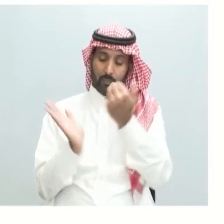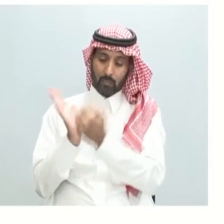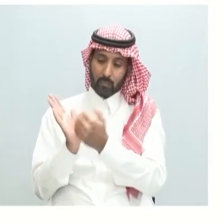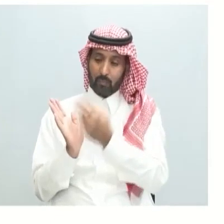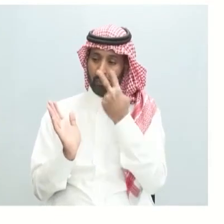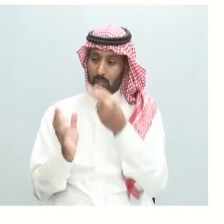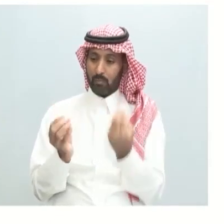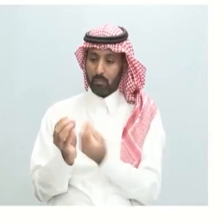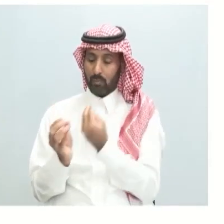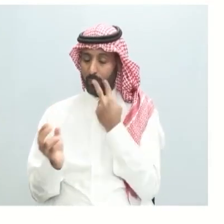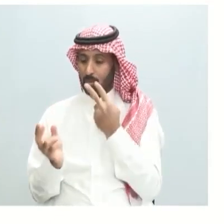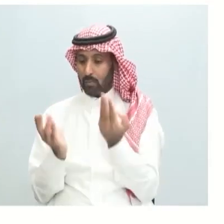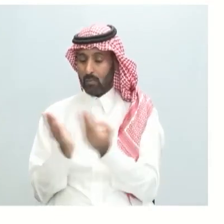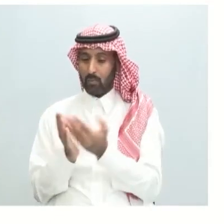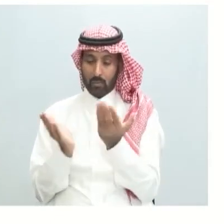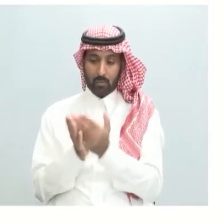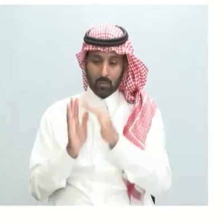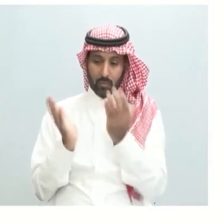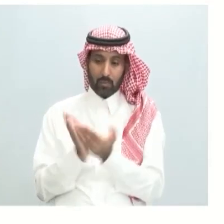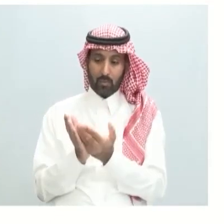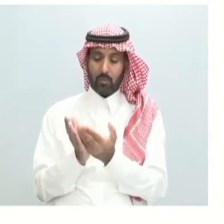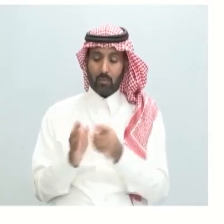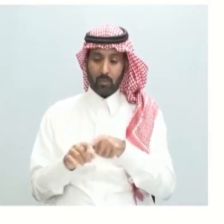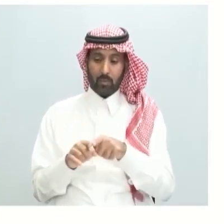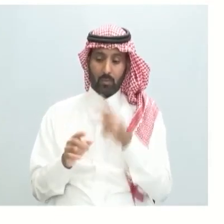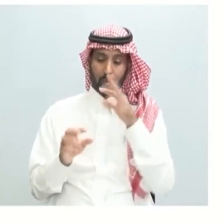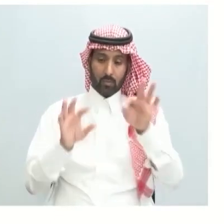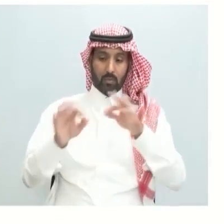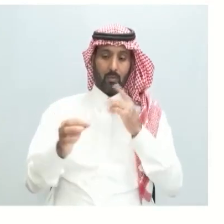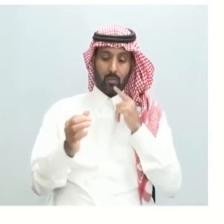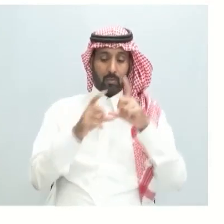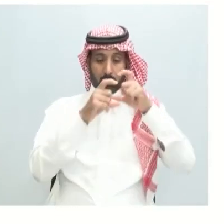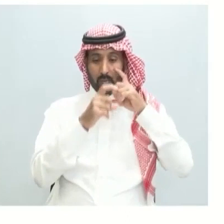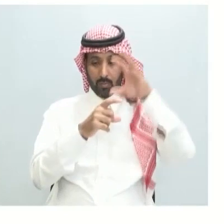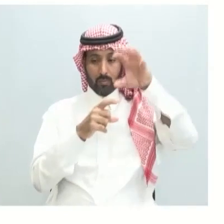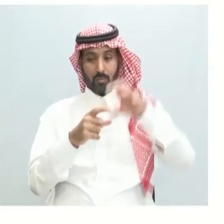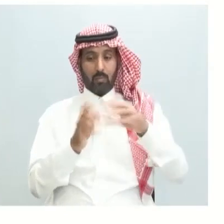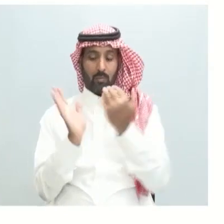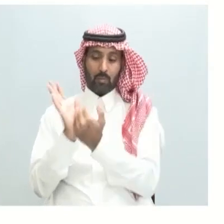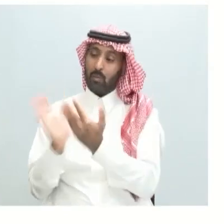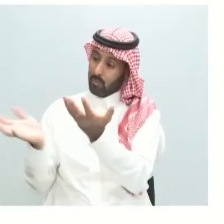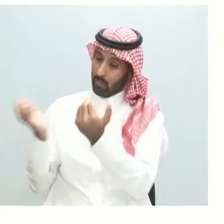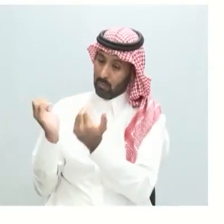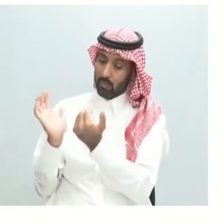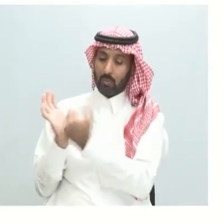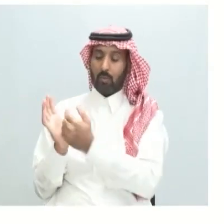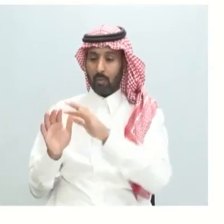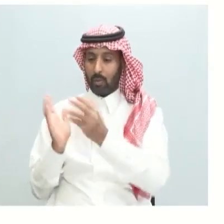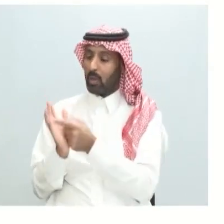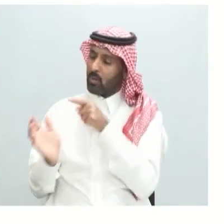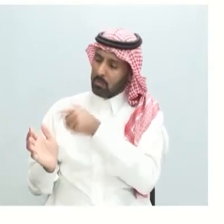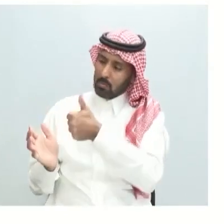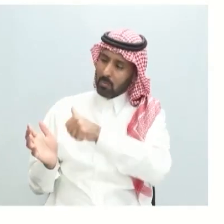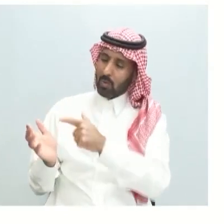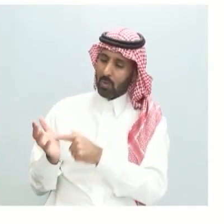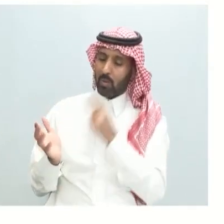presentation for your class. Select and use pictures, invite your classmates to comment